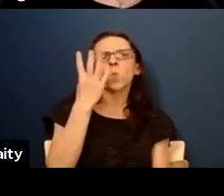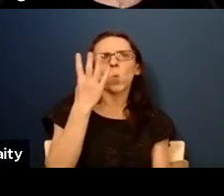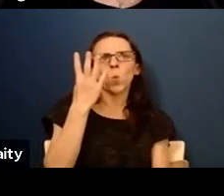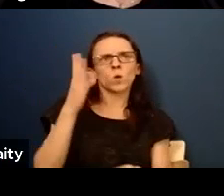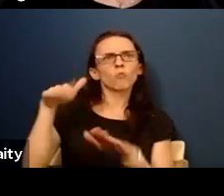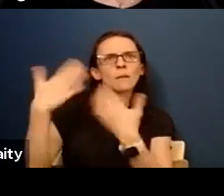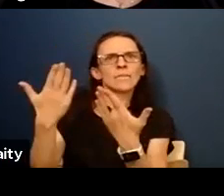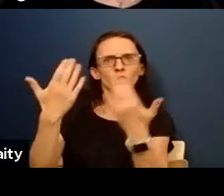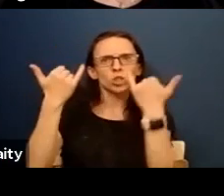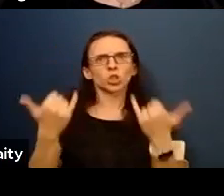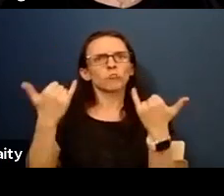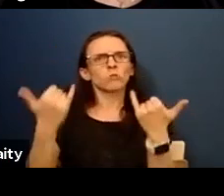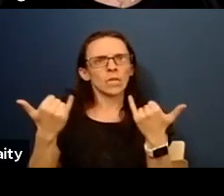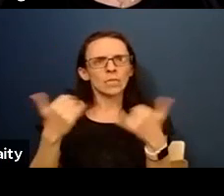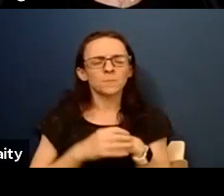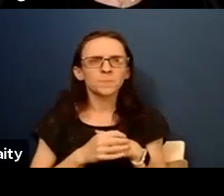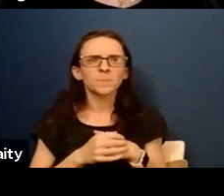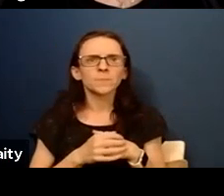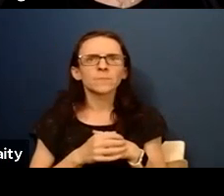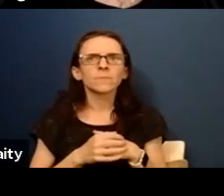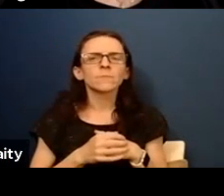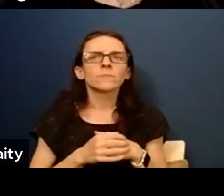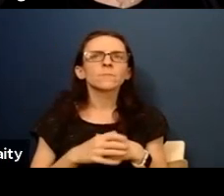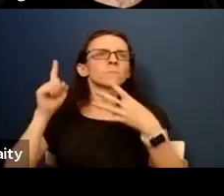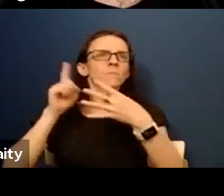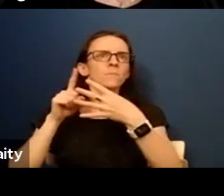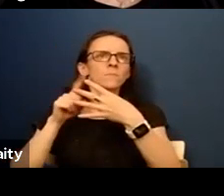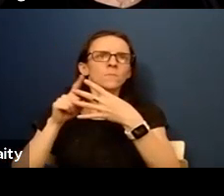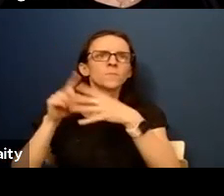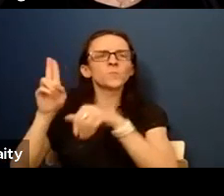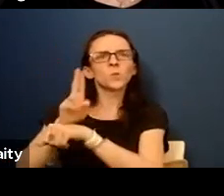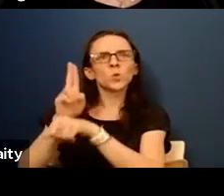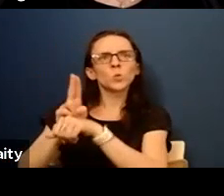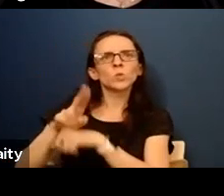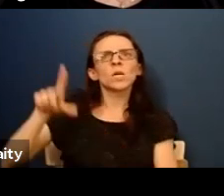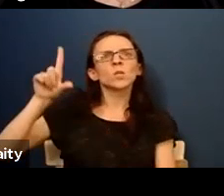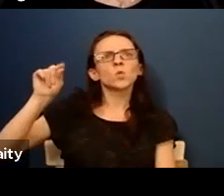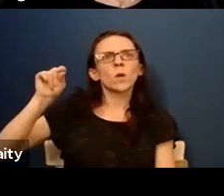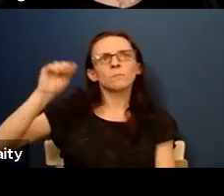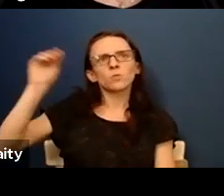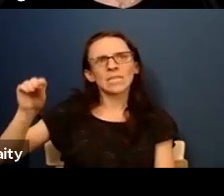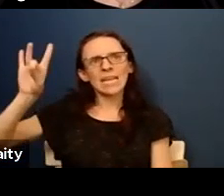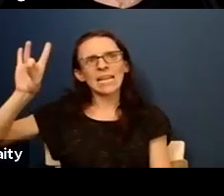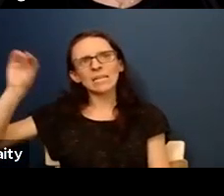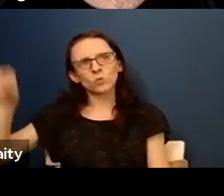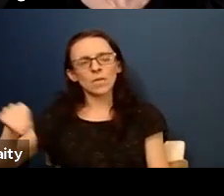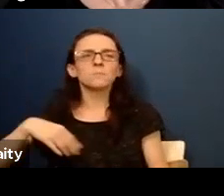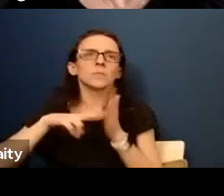the table. One would be using the 20/80,